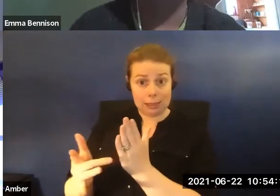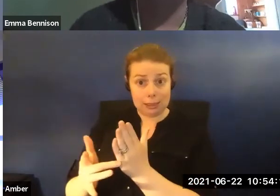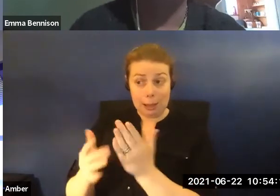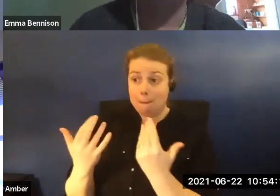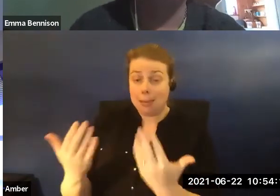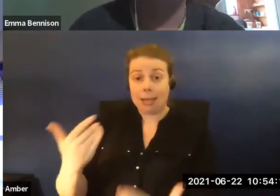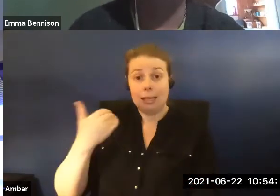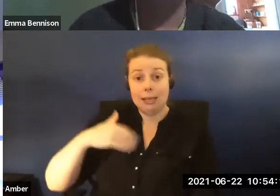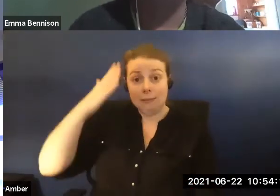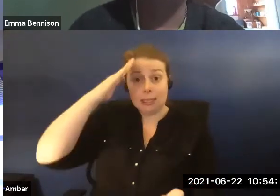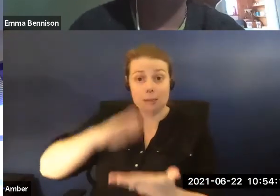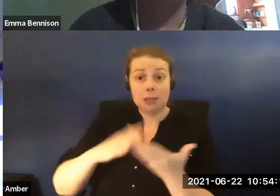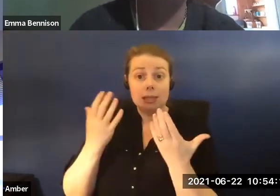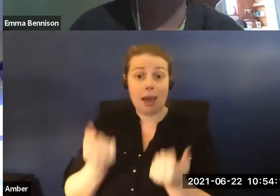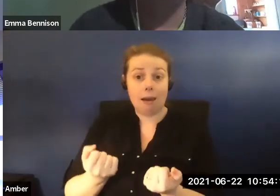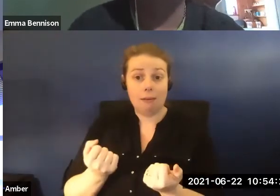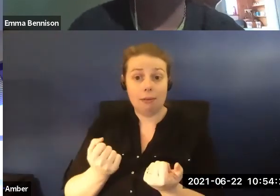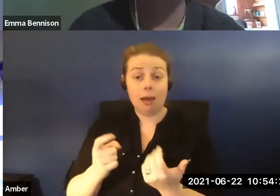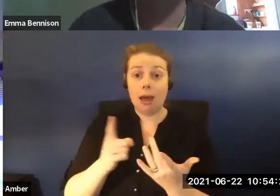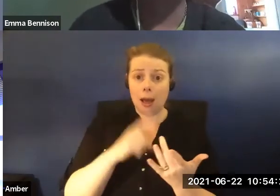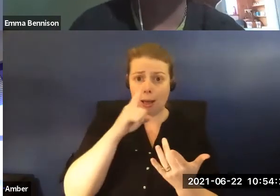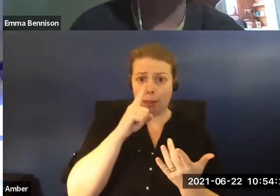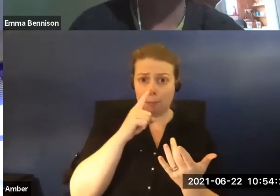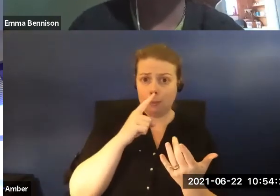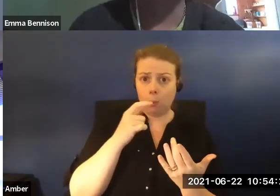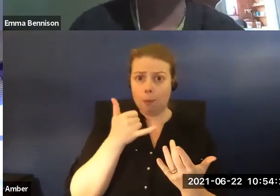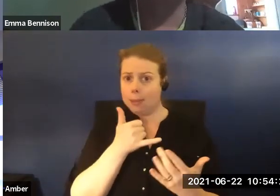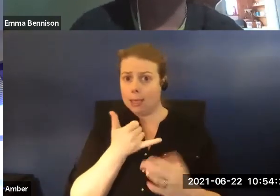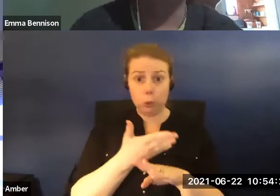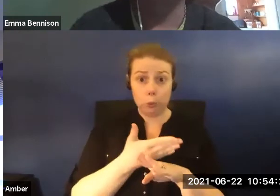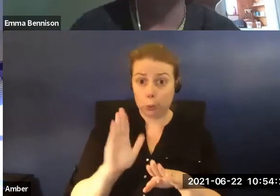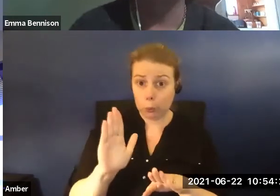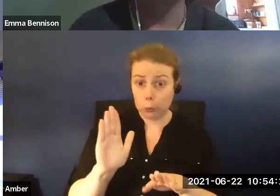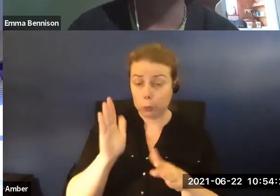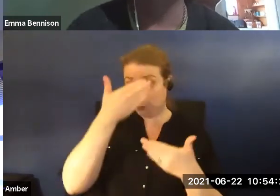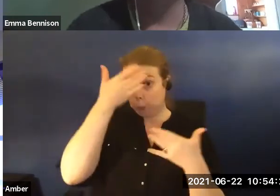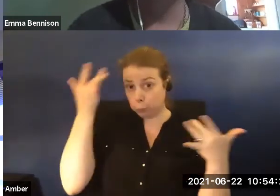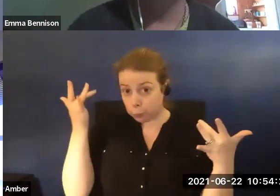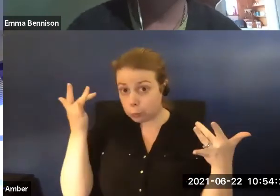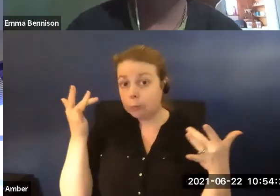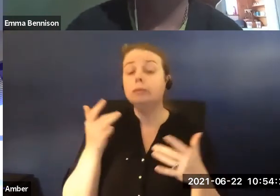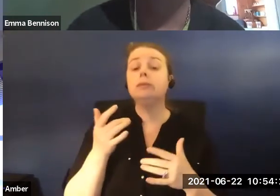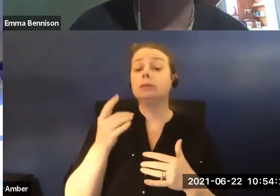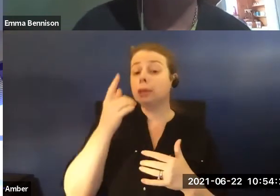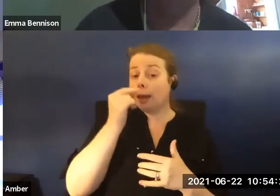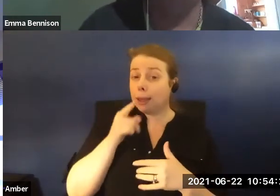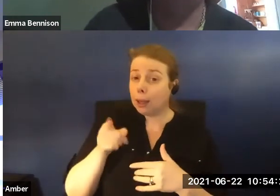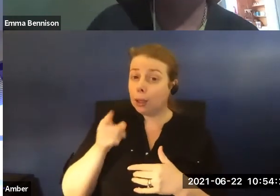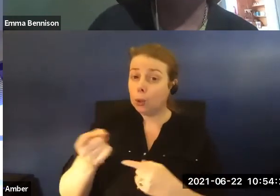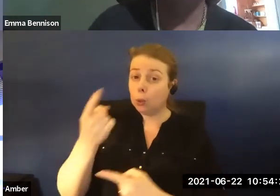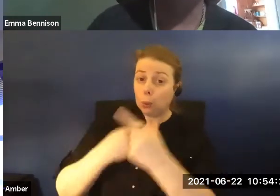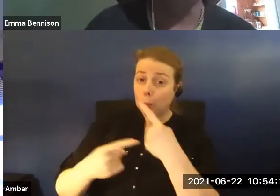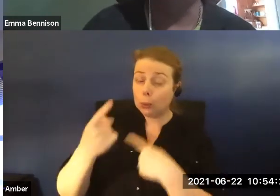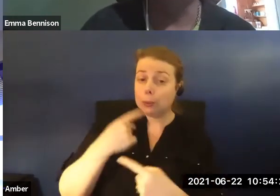experience. But others are coming into this a bit cold. So I wonder if you can just tell us a little bit about what it means in